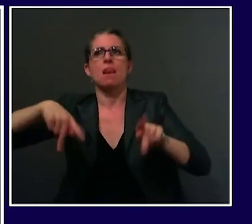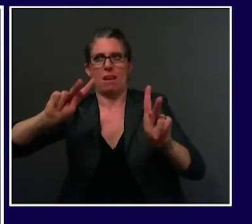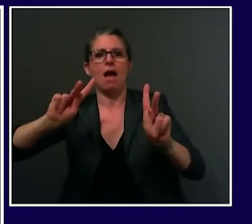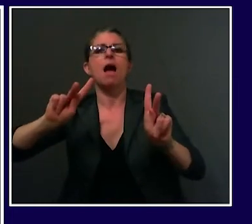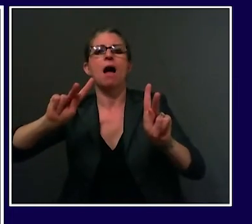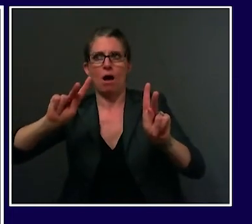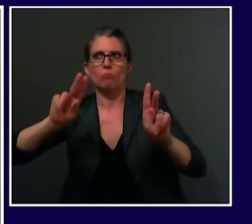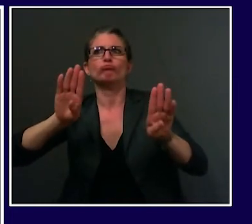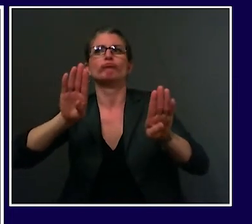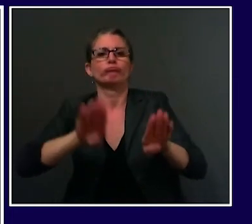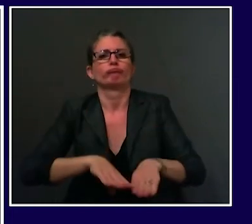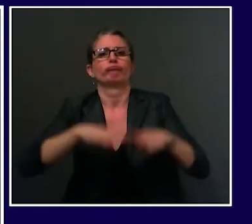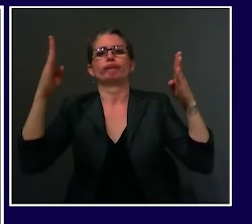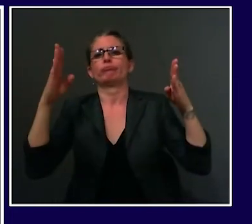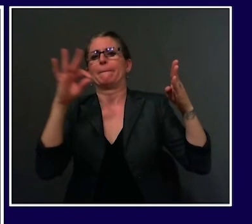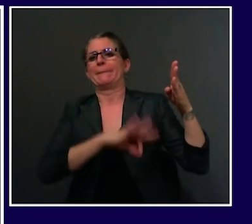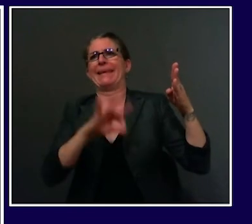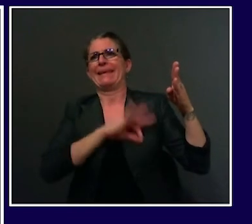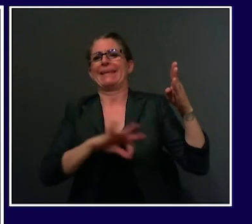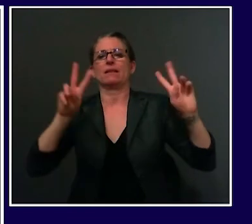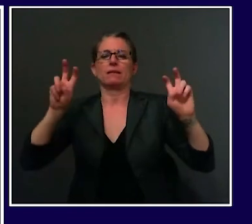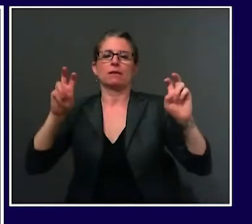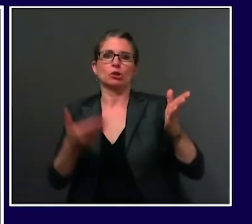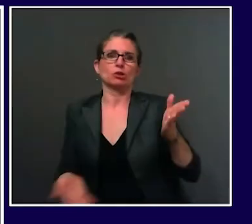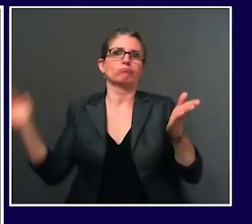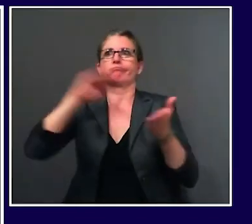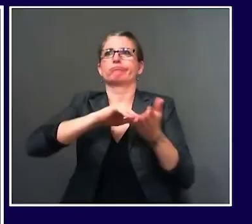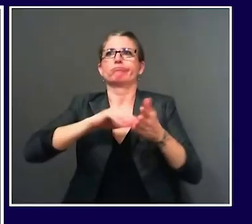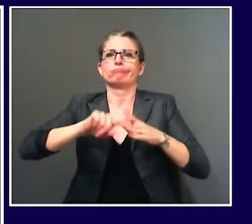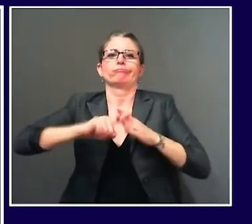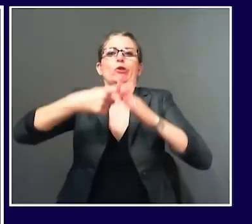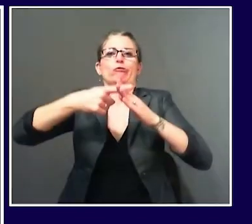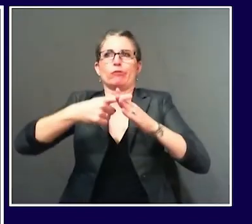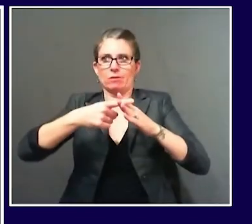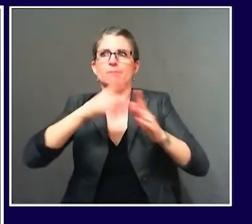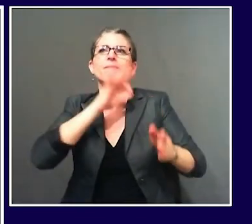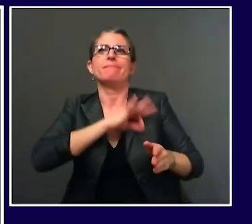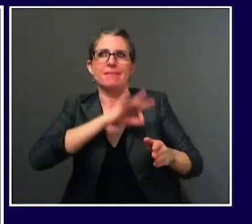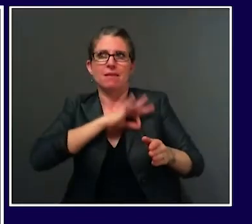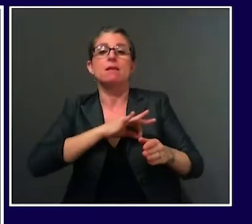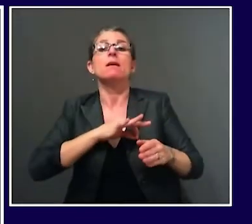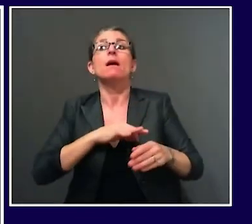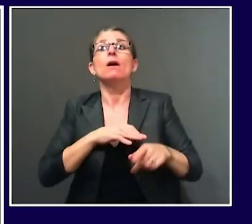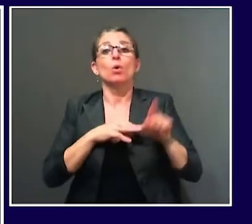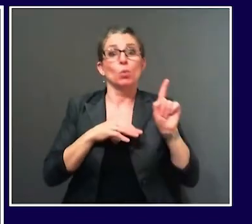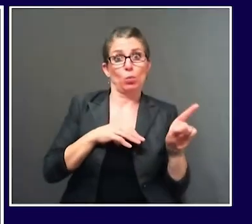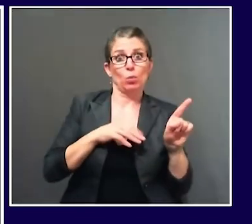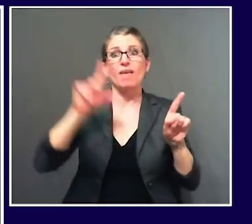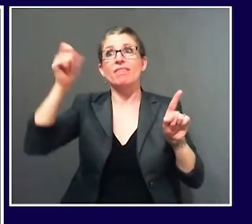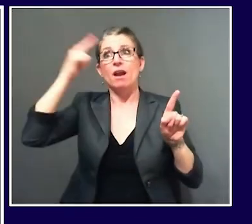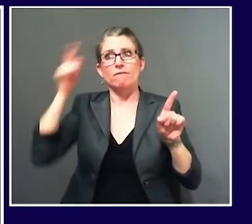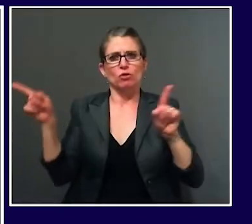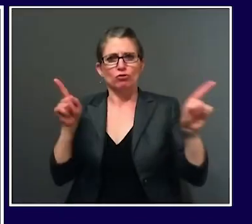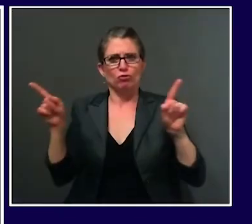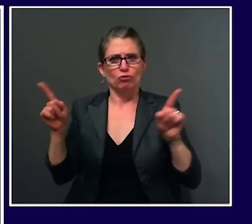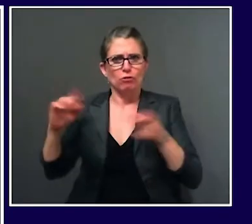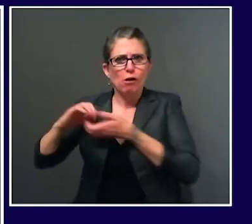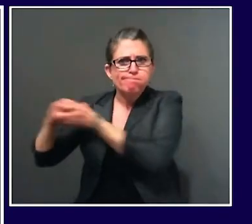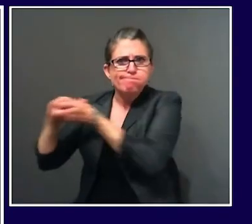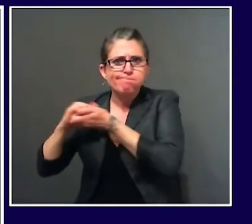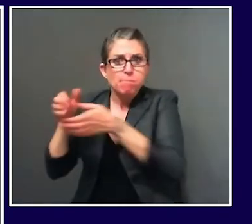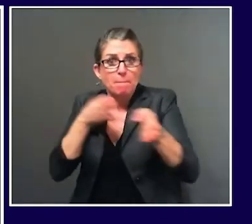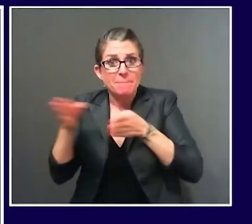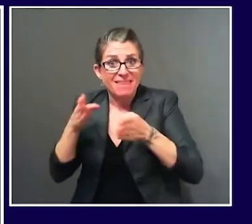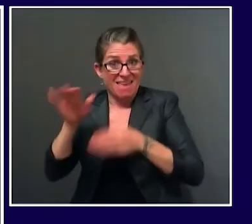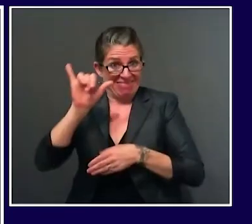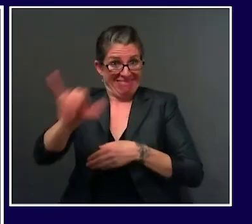just talk how closely you've worked with the governor about this? I'd ask you to just speak for her, but just tell us a little bit about this order and why you